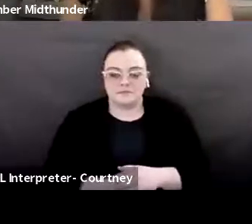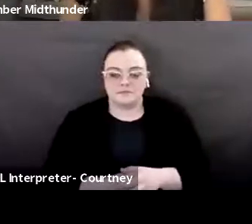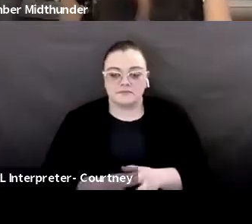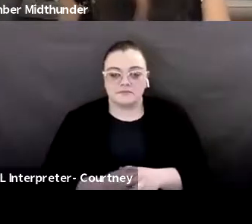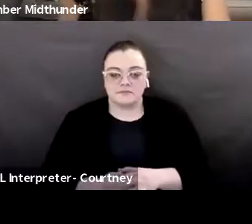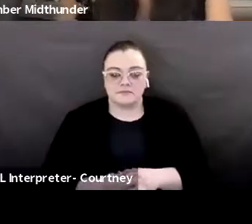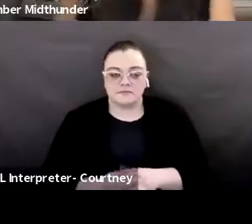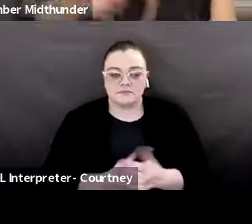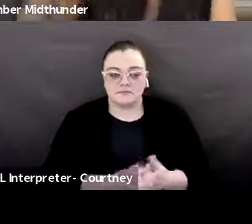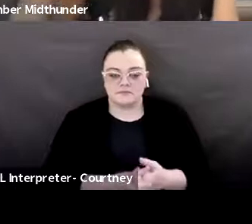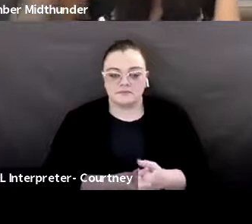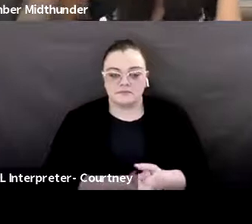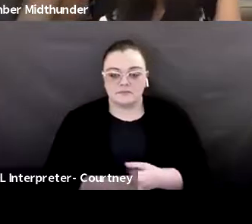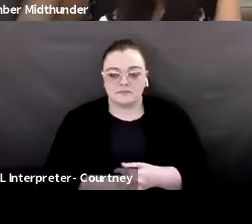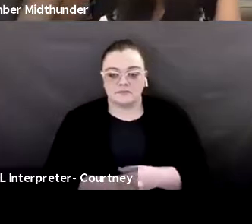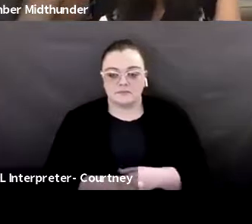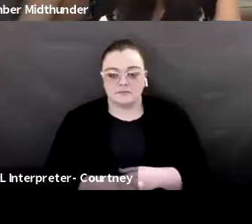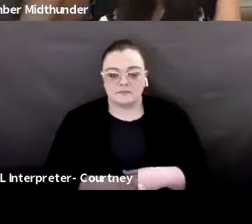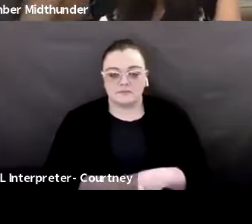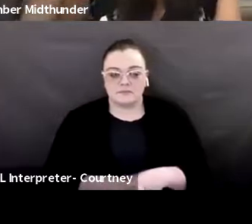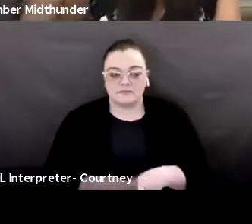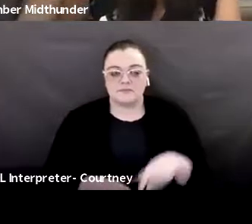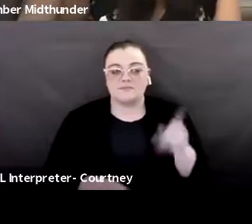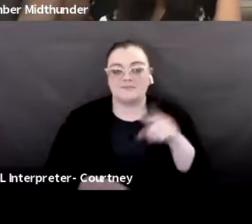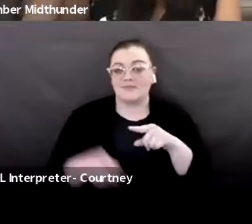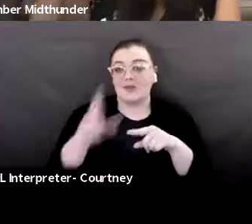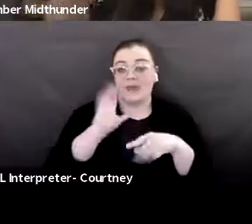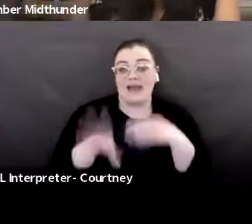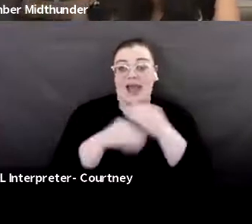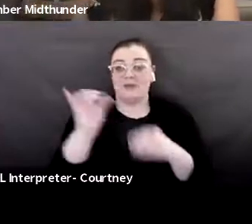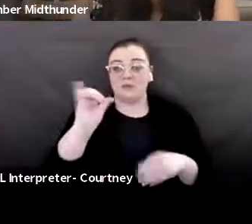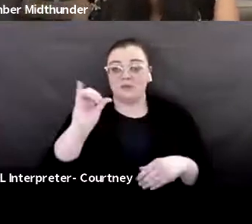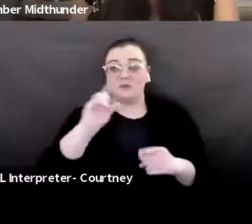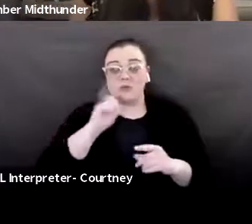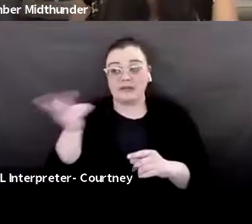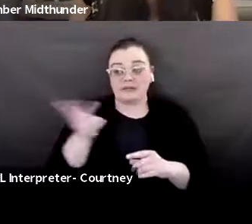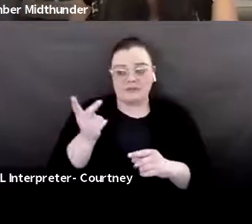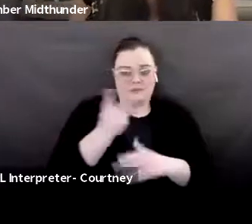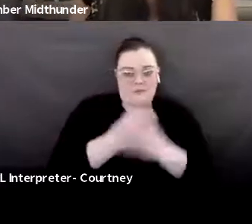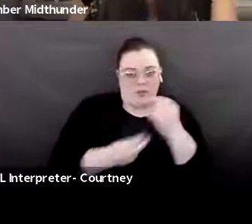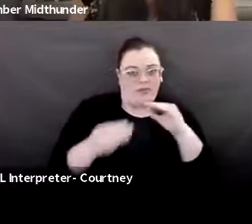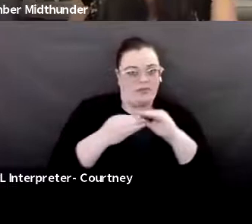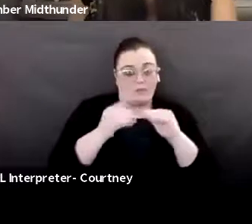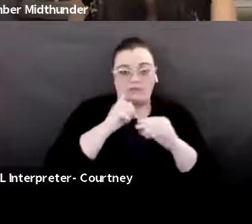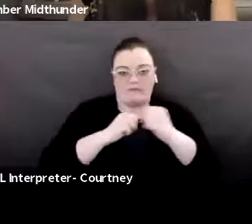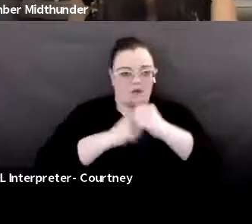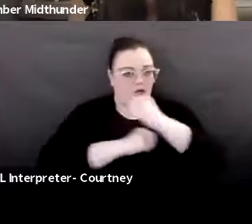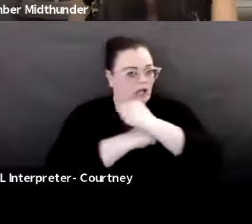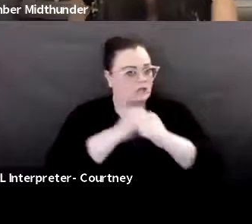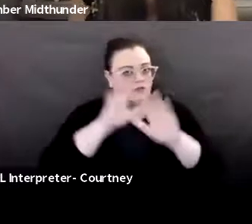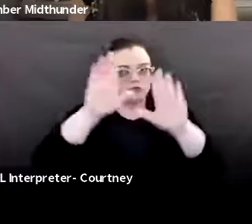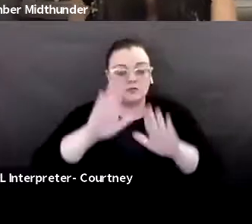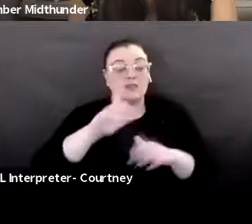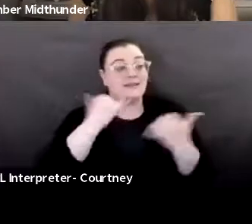This is adding to, because what Kelani and Renee just said is foundational. Now we're living in the time of